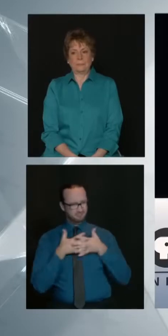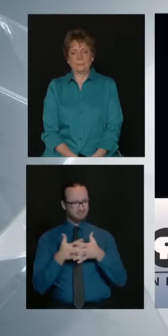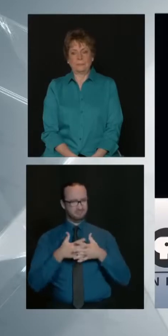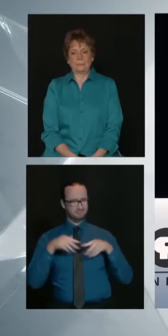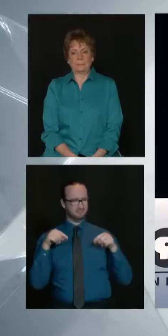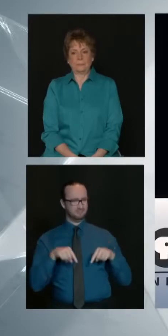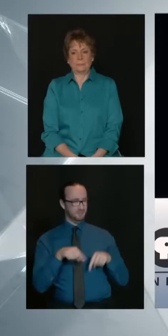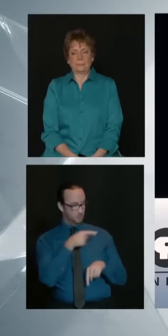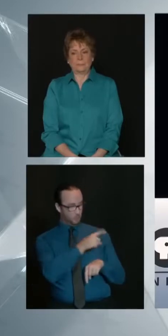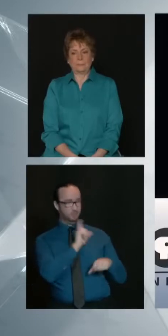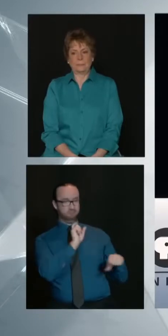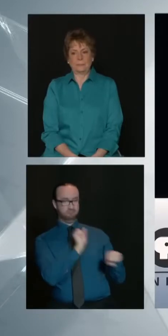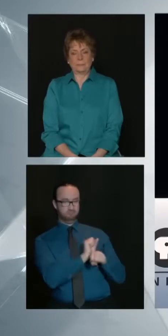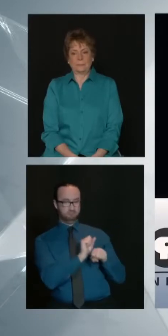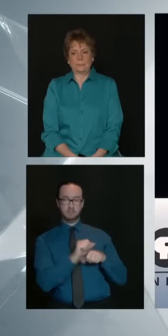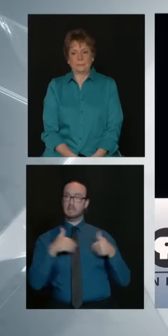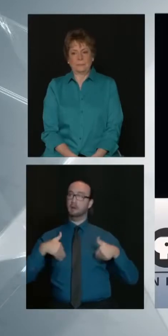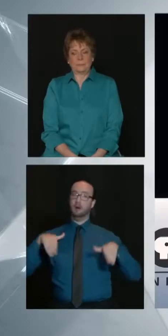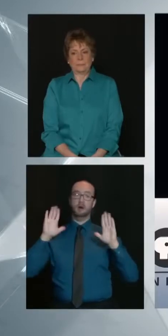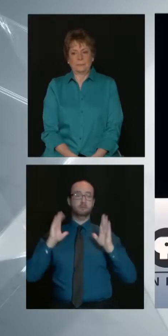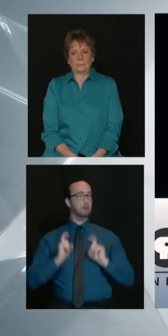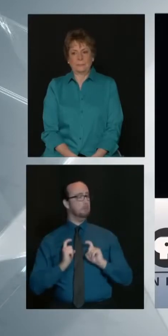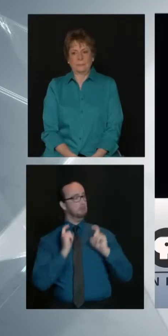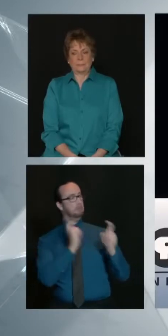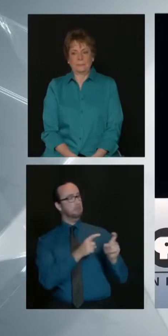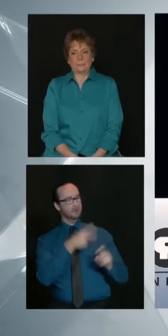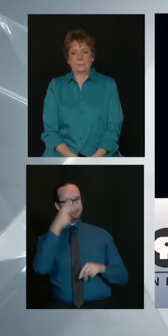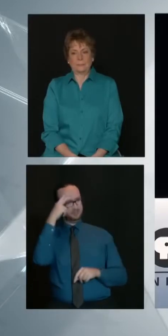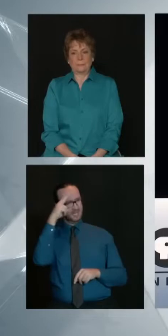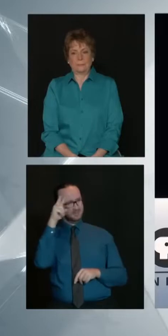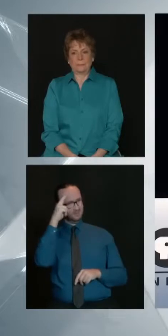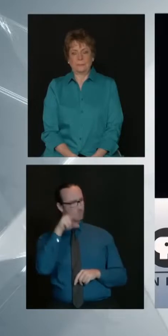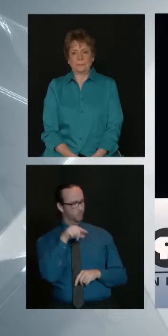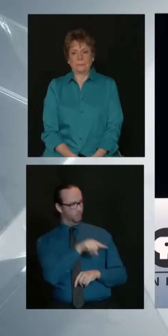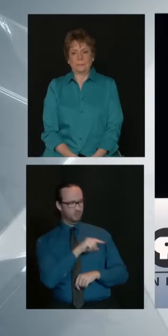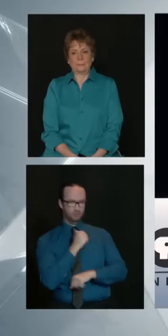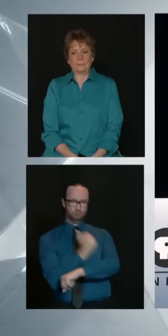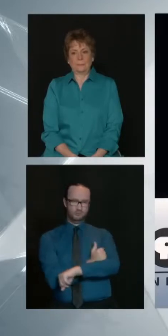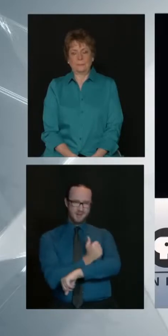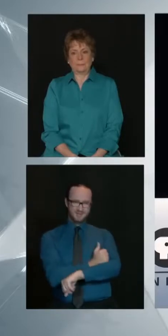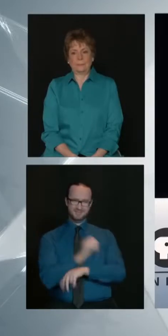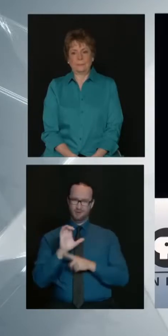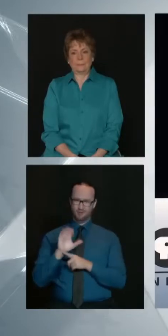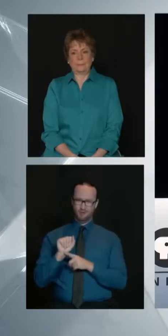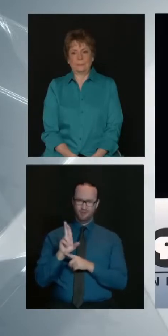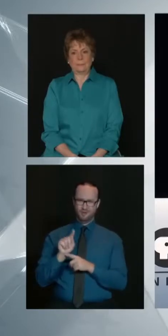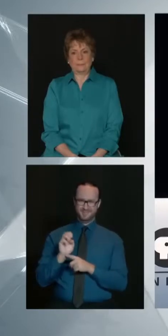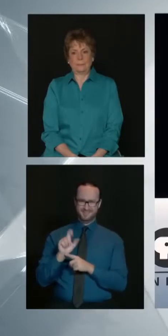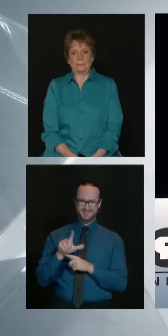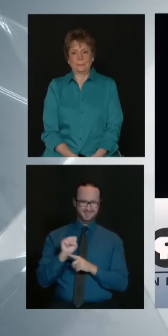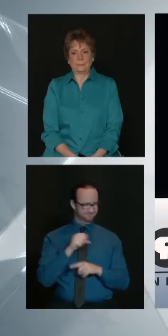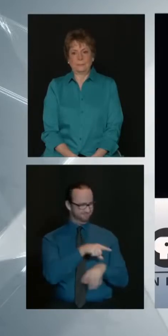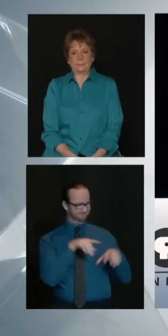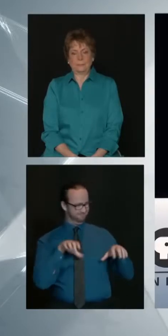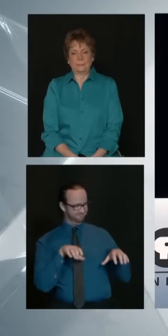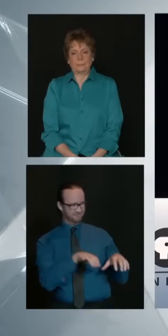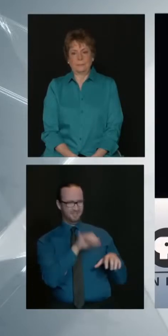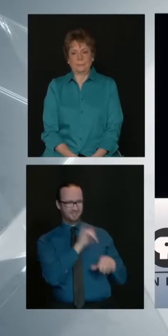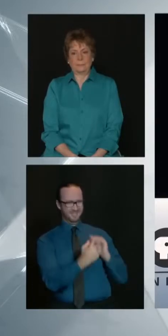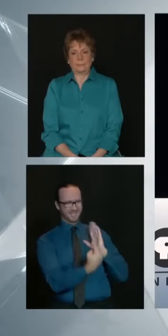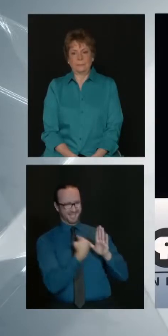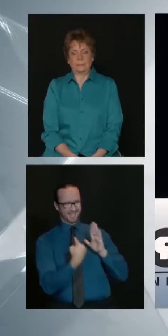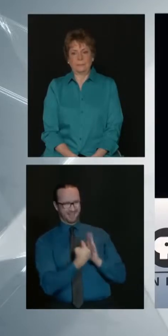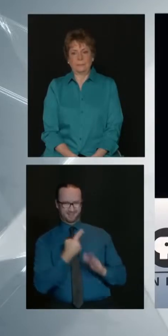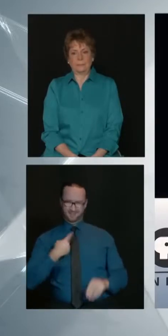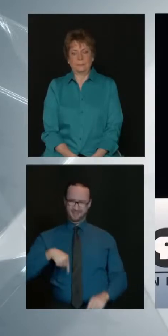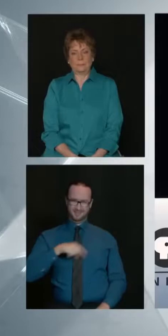drug cartels. And it is killing people. It is killing Arizonans. It's ruining our state. It's ruining our country. He's not doing a darn thing to stop it. And